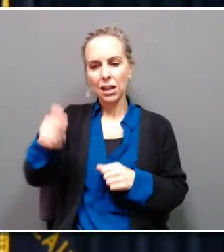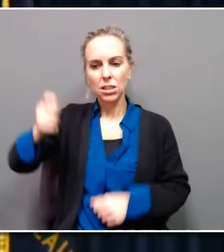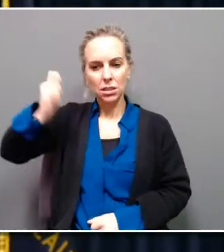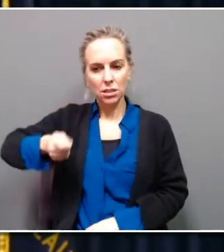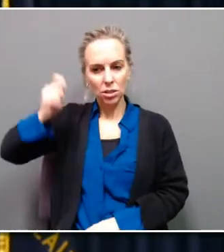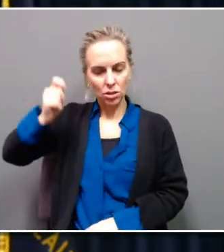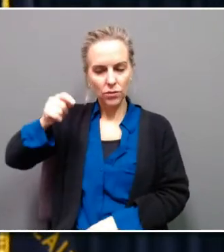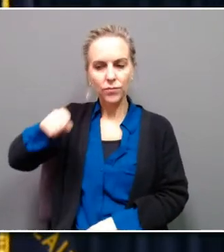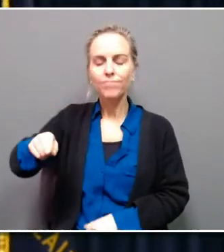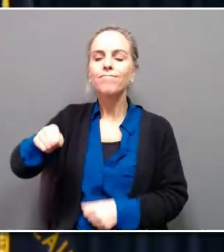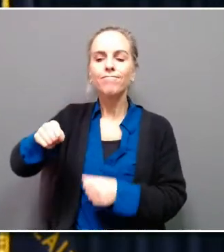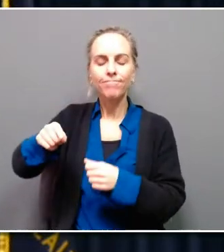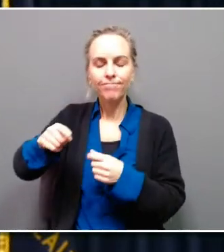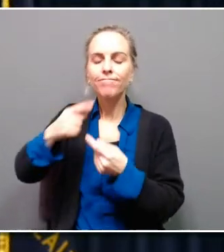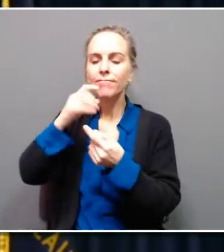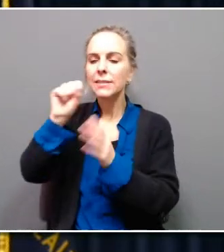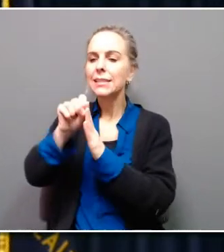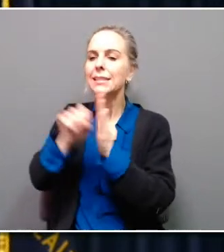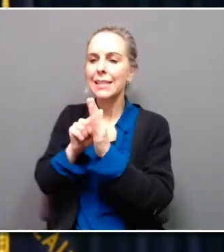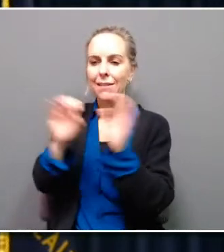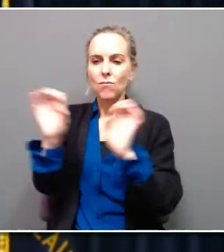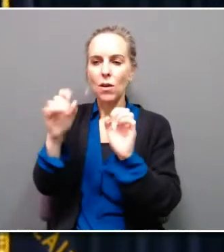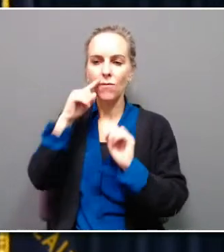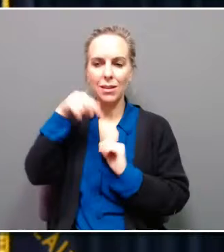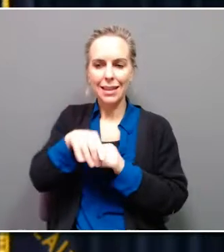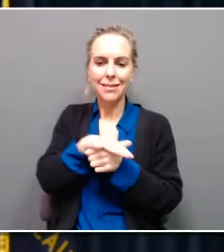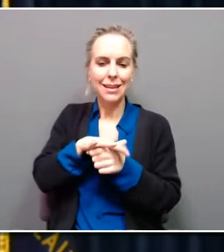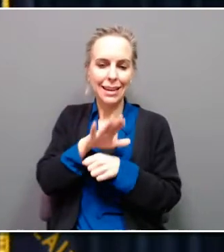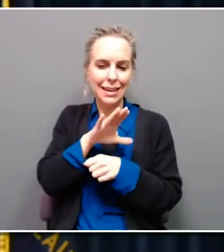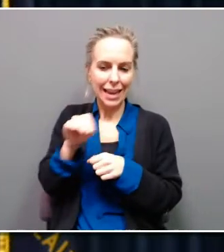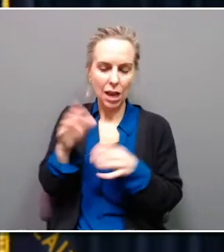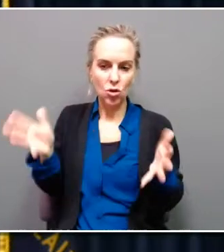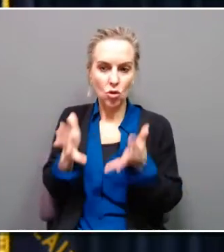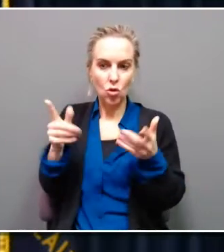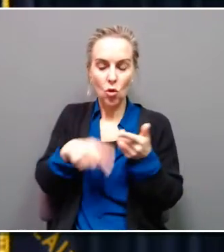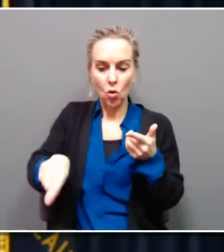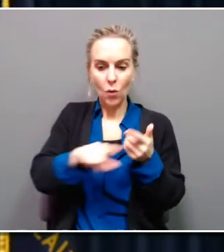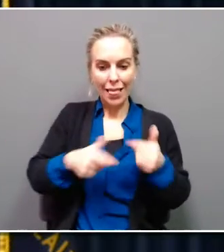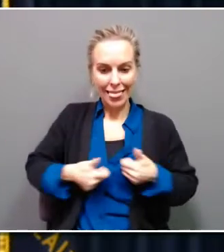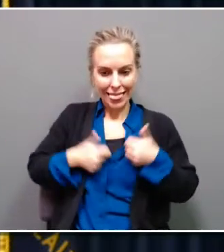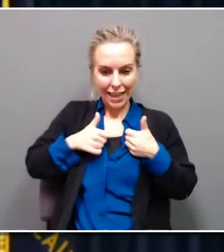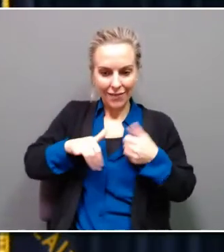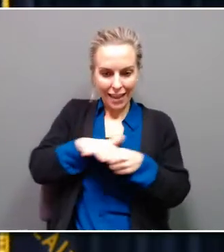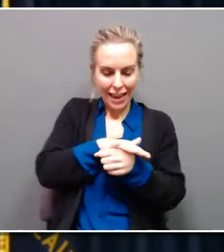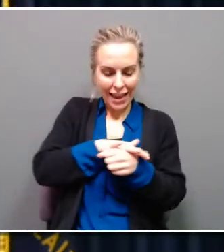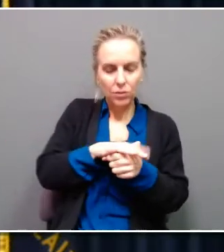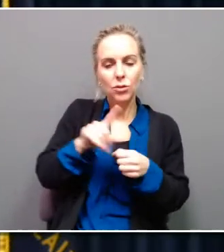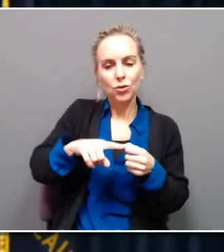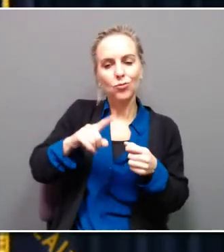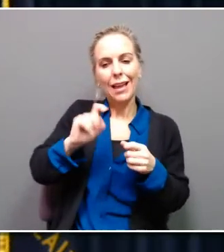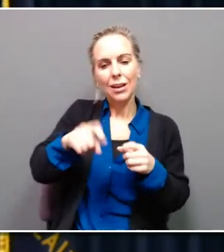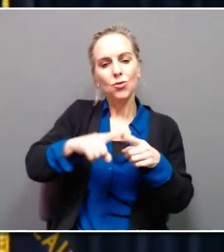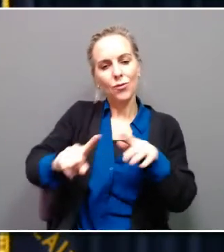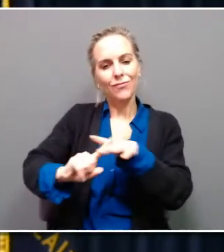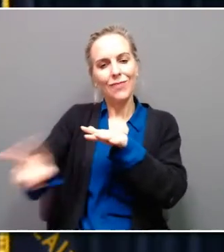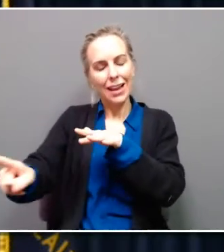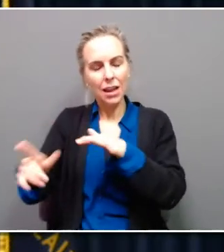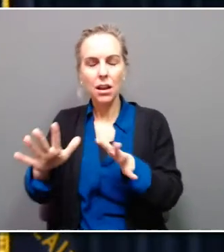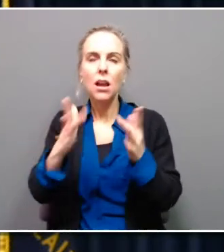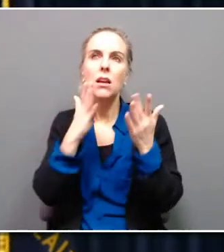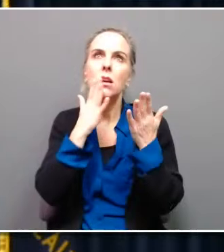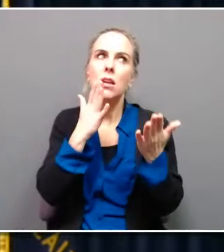declared a state of emergency for the county and encouraged those living in the town of Livingston to evacuate. Thankfully, it